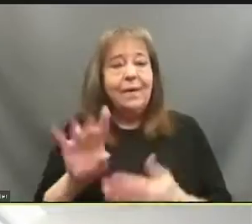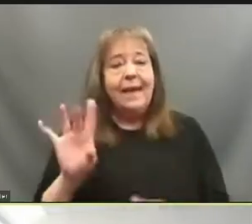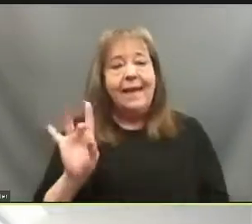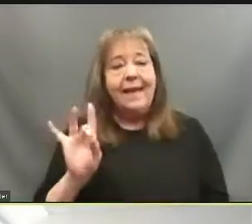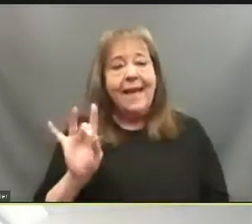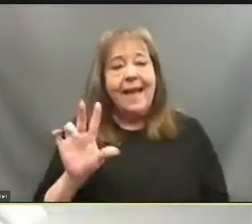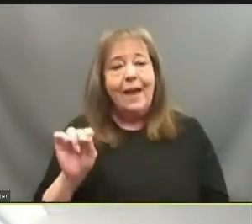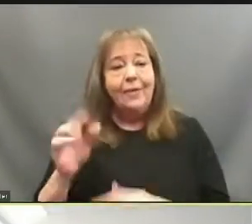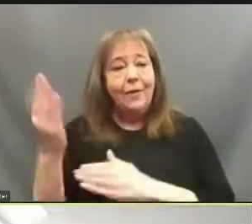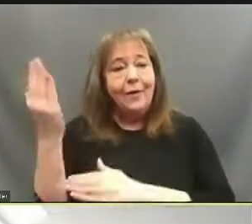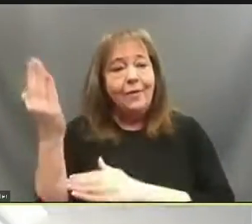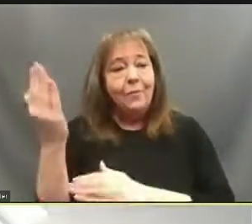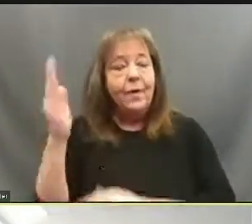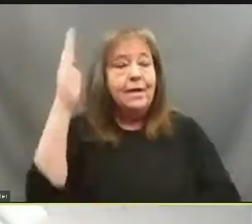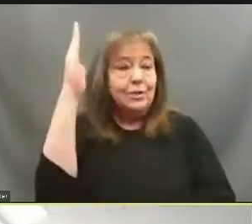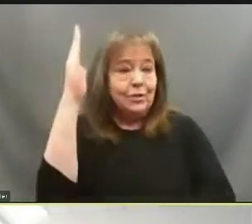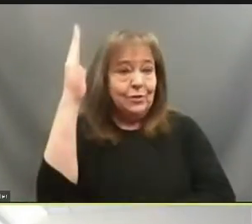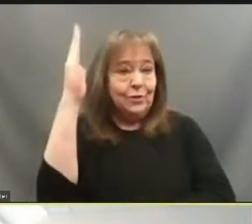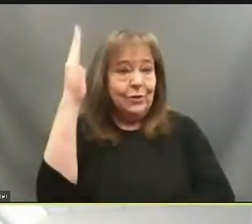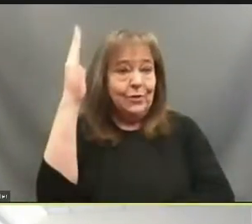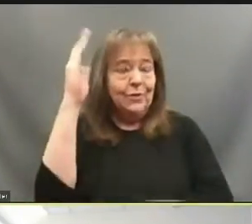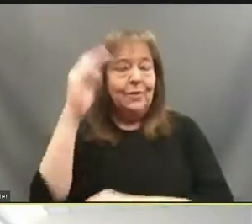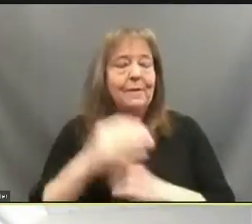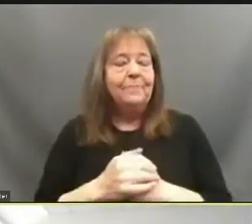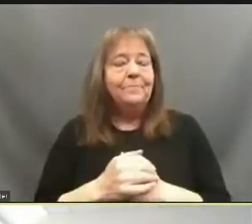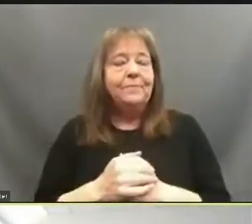the morning to noon. If you